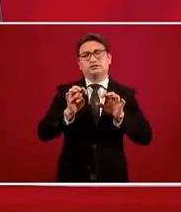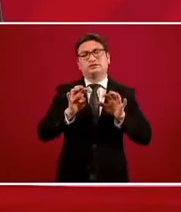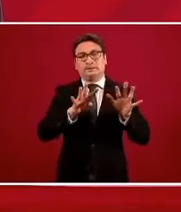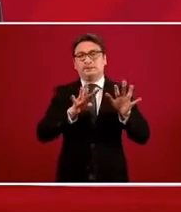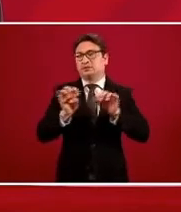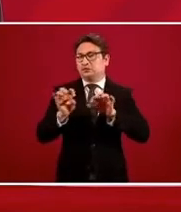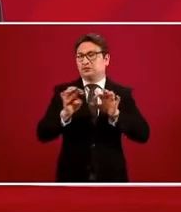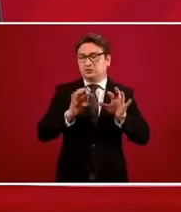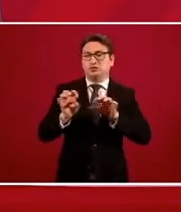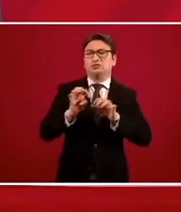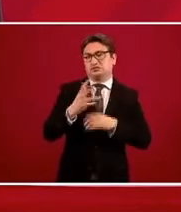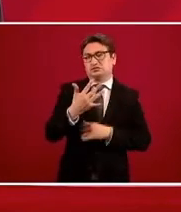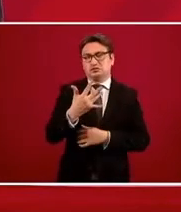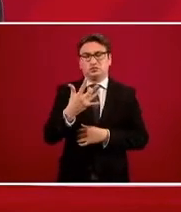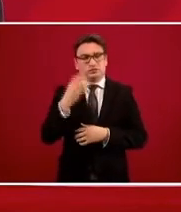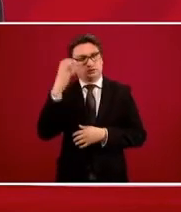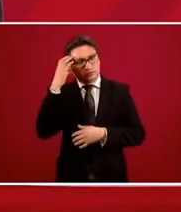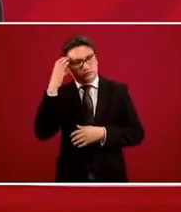about